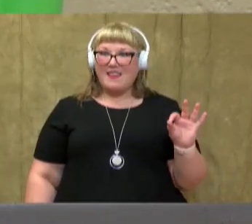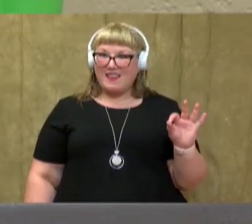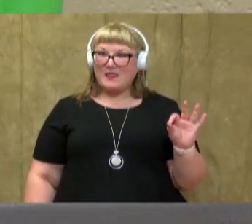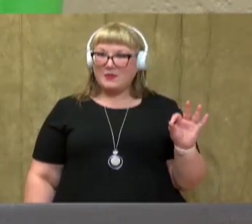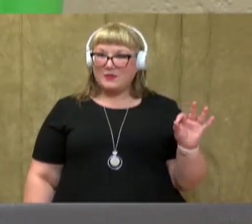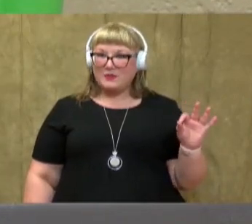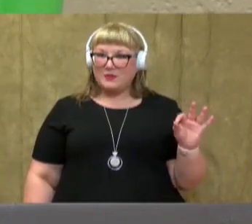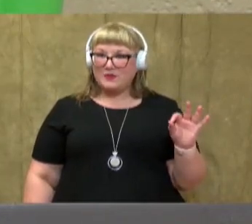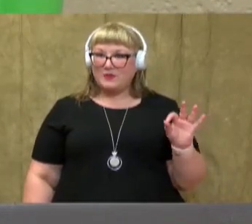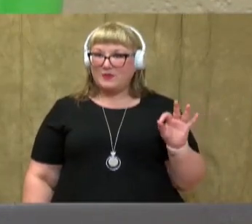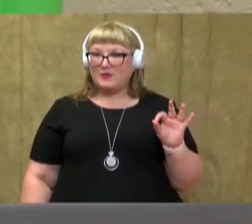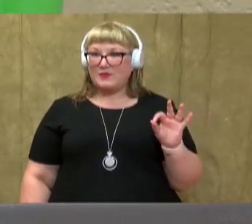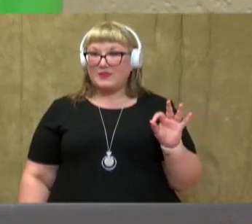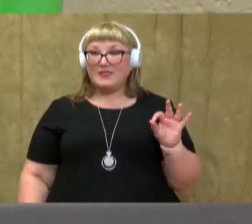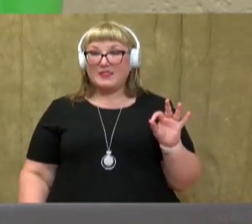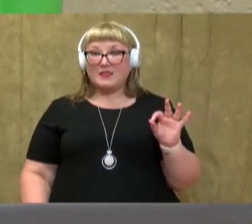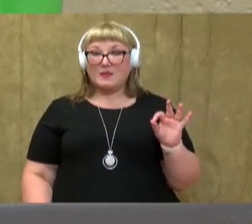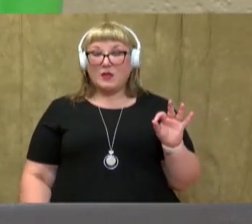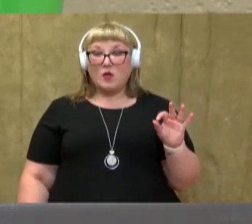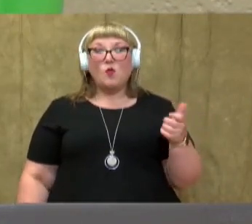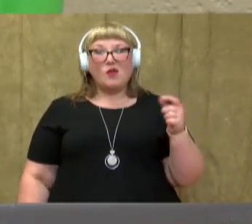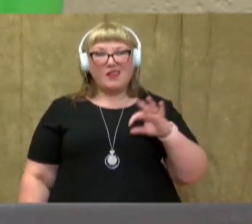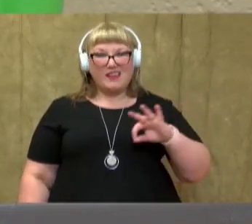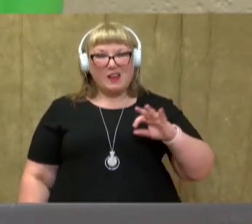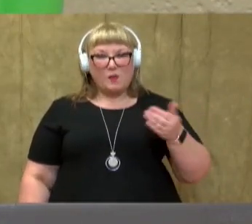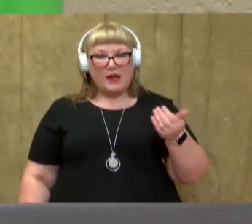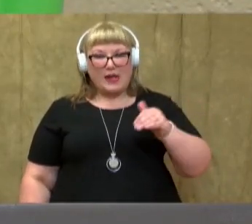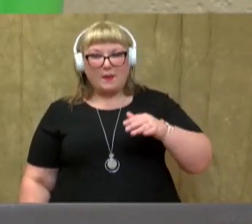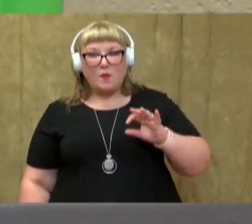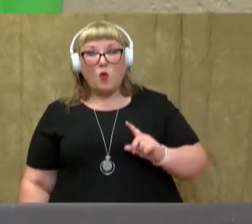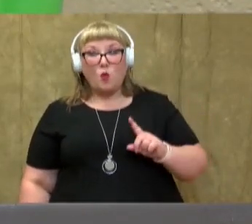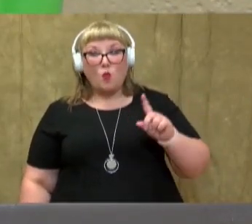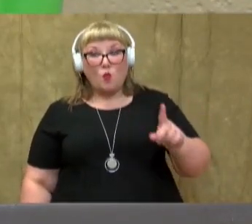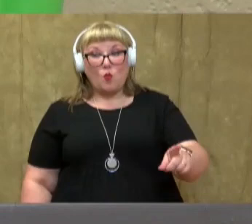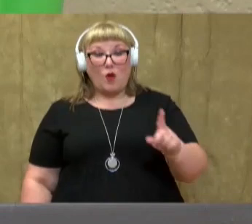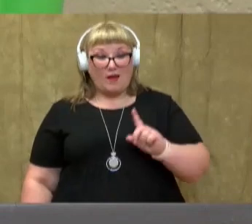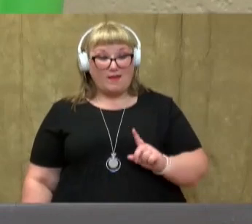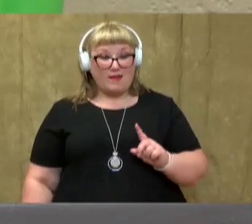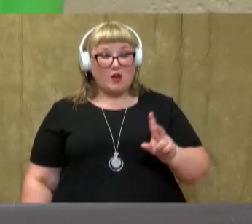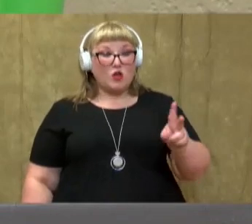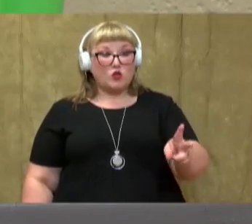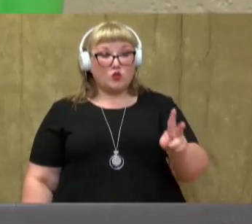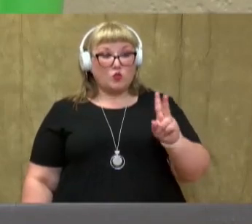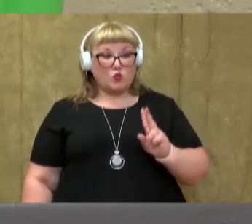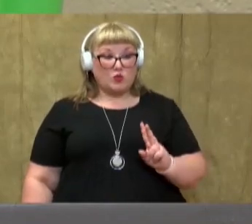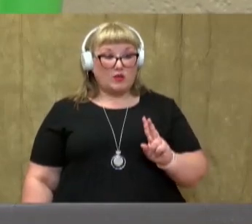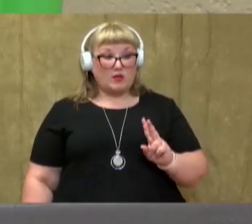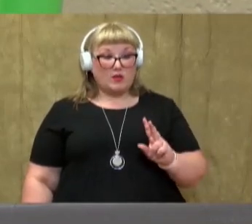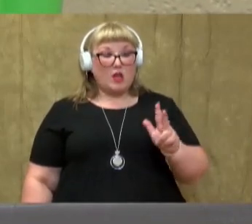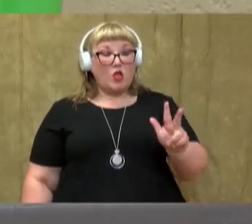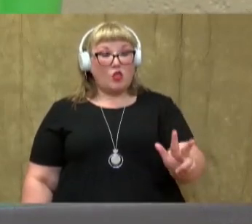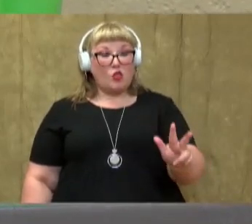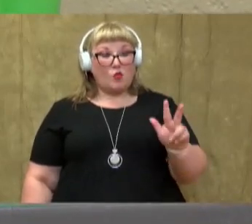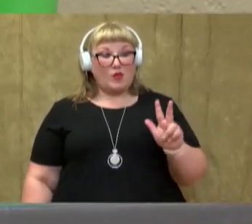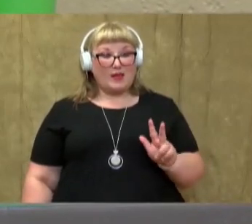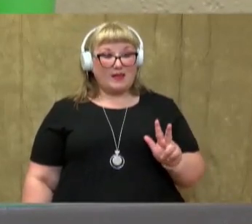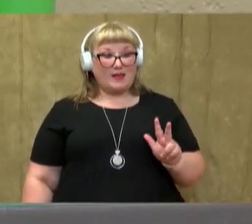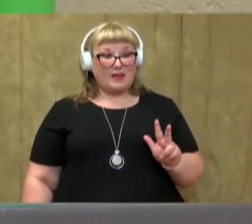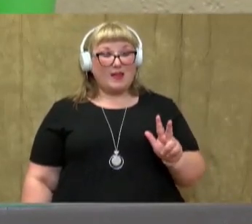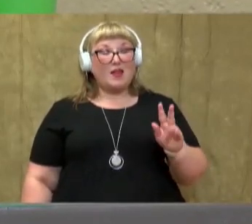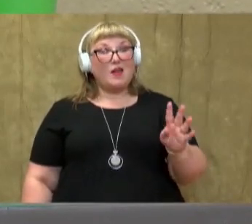nine. Let's count those again as we put them back in. One, two,